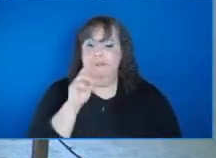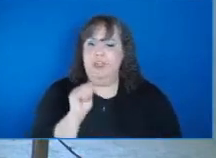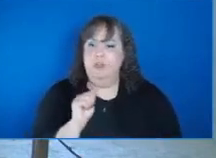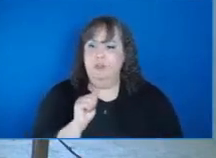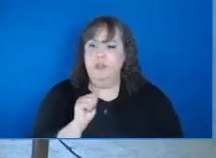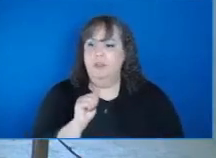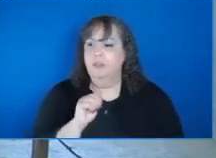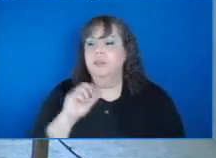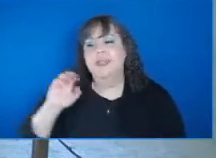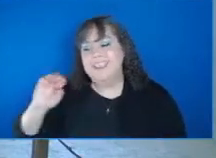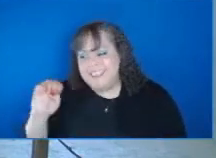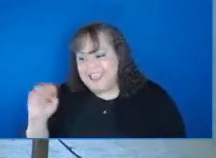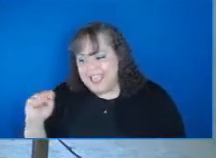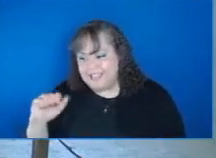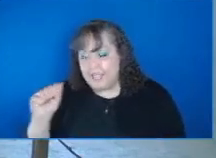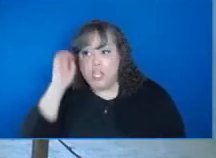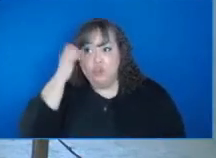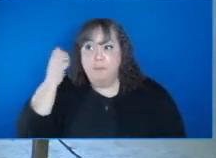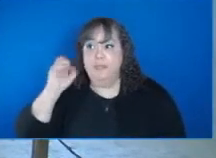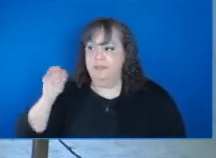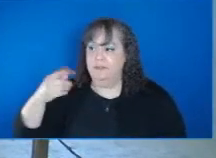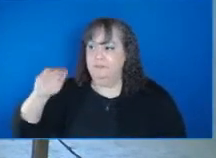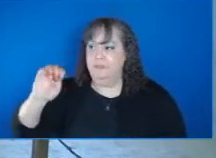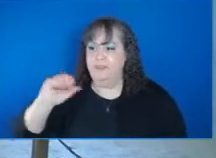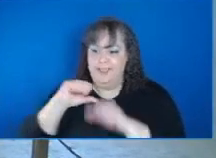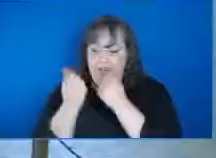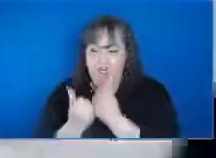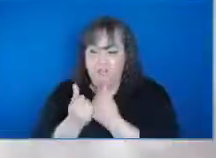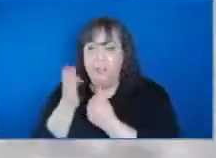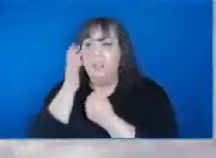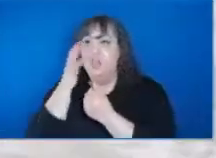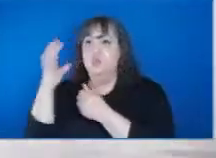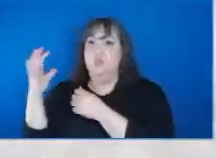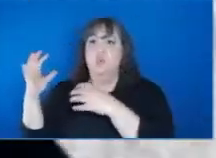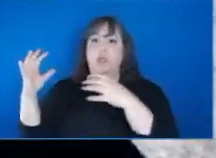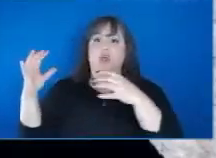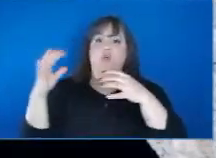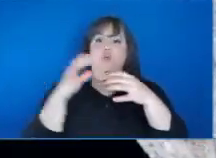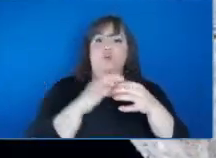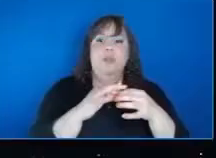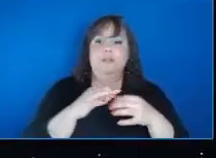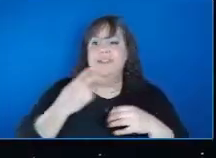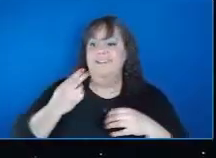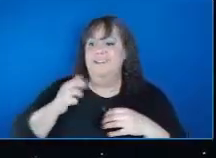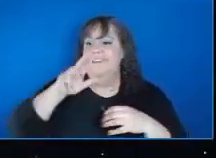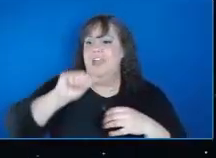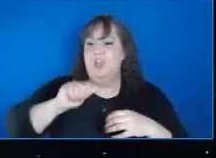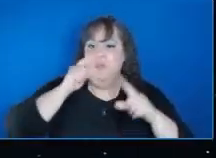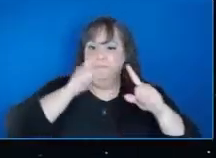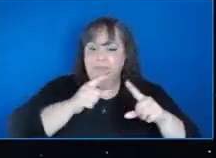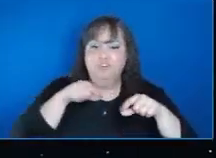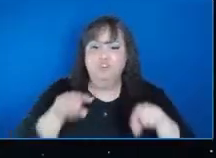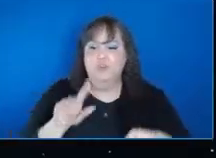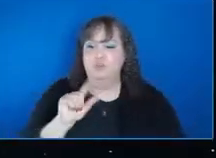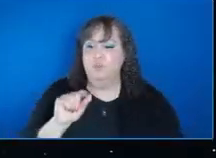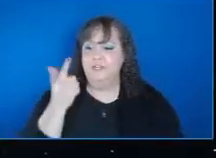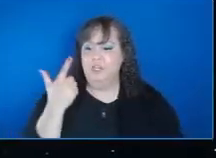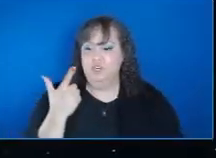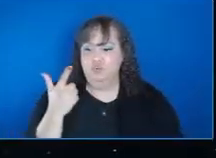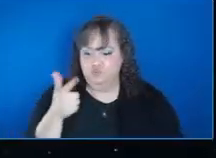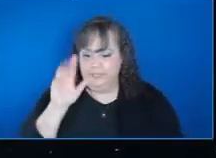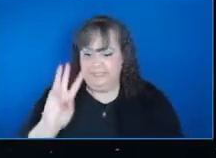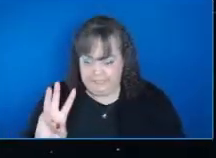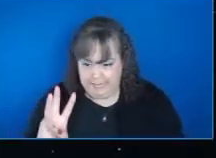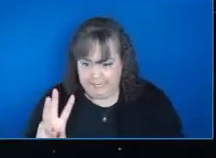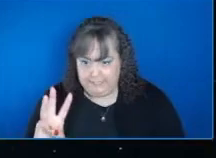So the European Space Agency is going to rendezvous with the Didymos Dimorphos system with the Hera mission in 2026, which is going to be great. They'll be able to